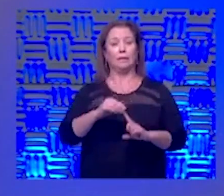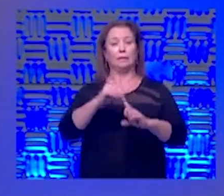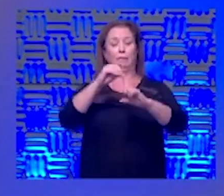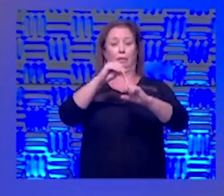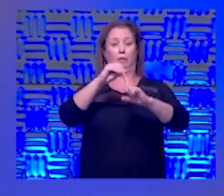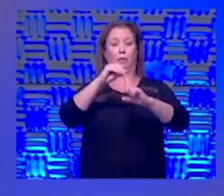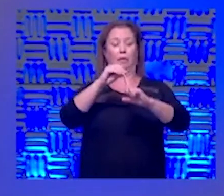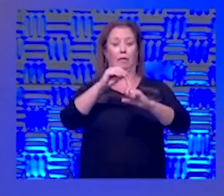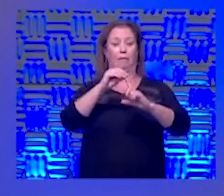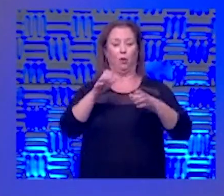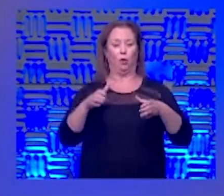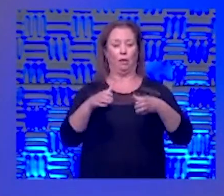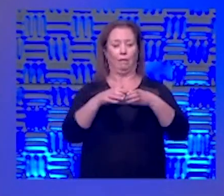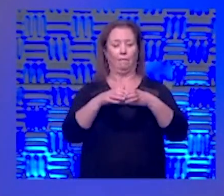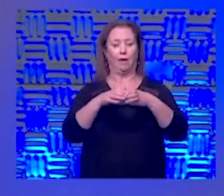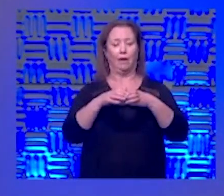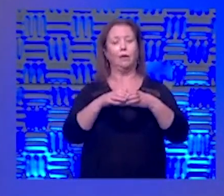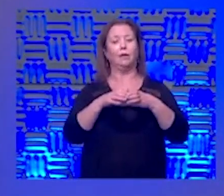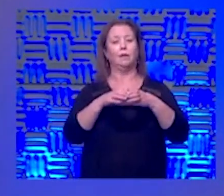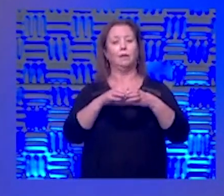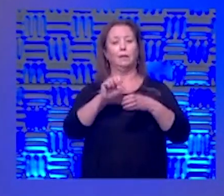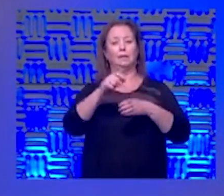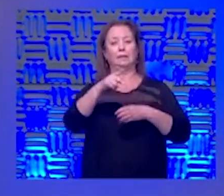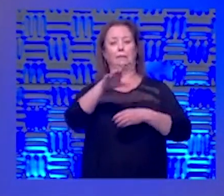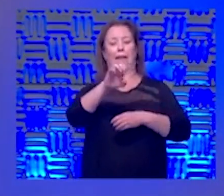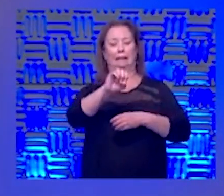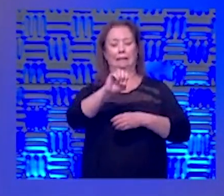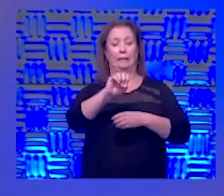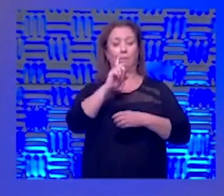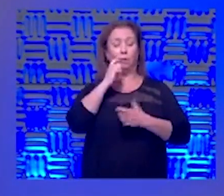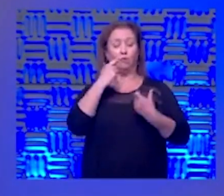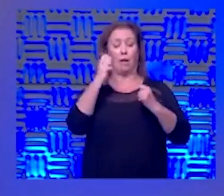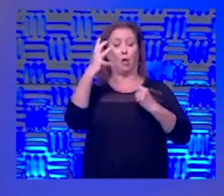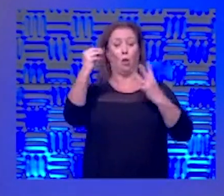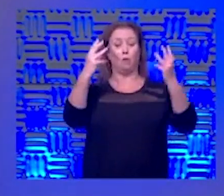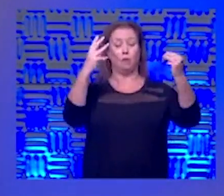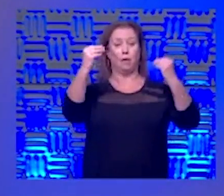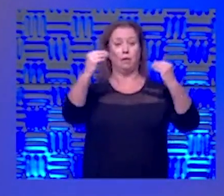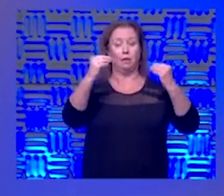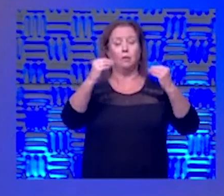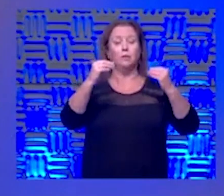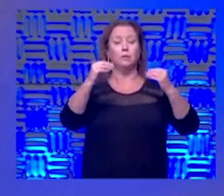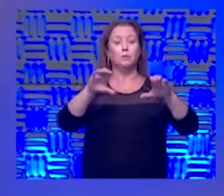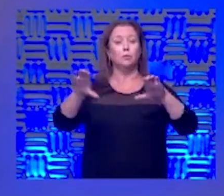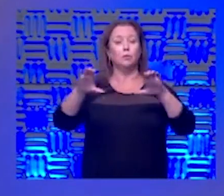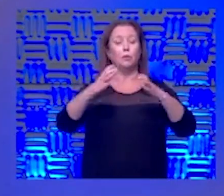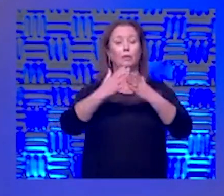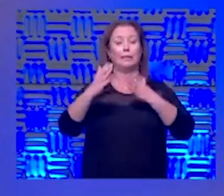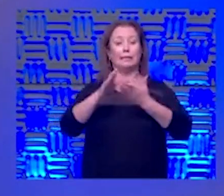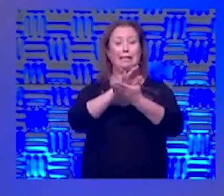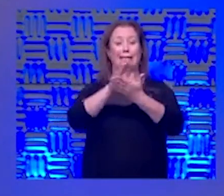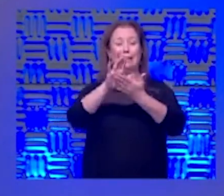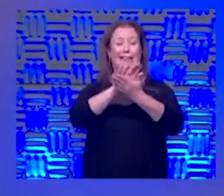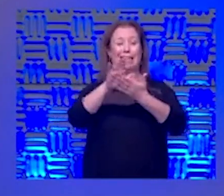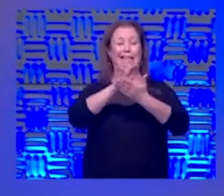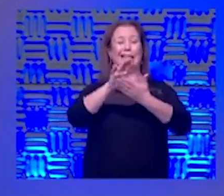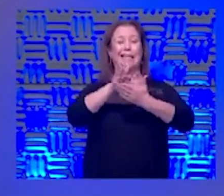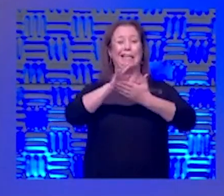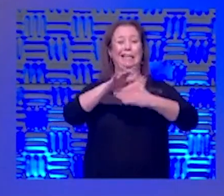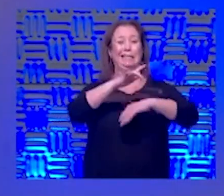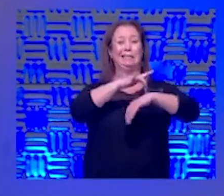if you are in a confined space. Otherwise, if you can try and be outdoors as much as possible doing things, cleaning high-touch